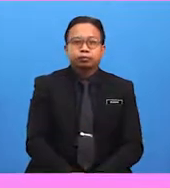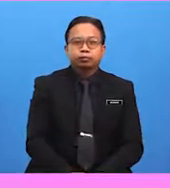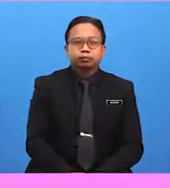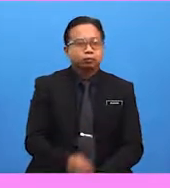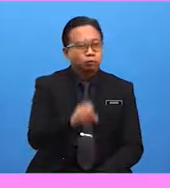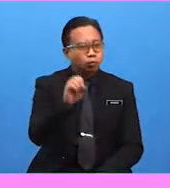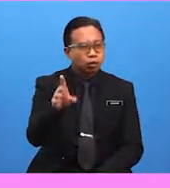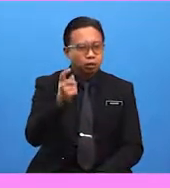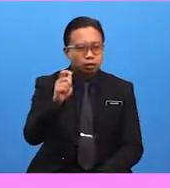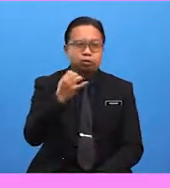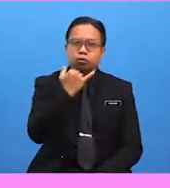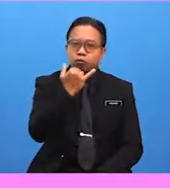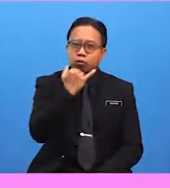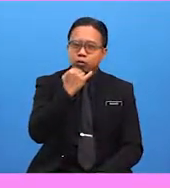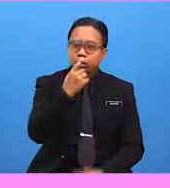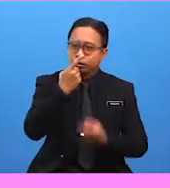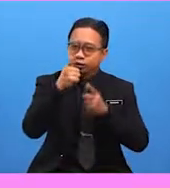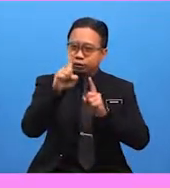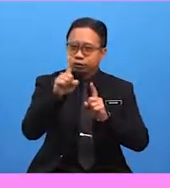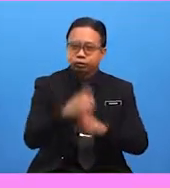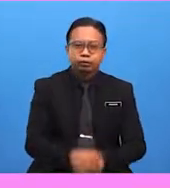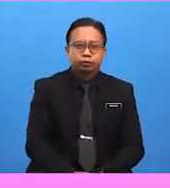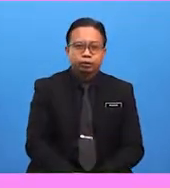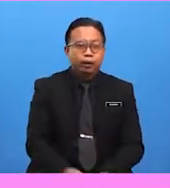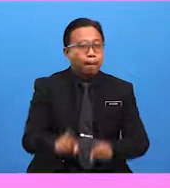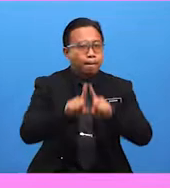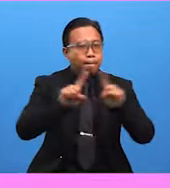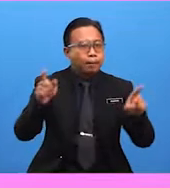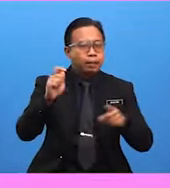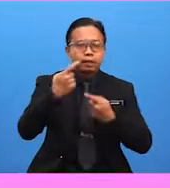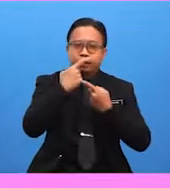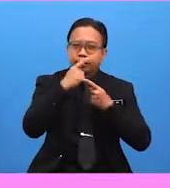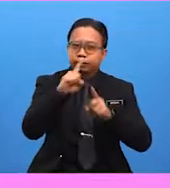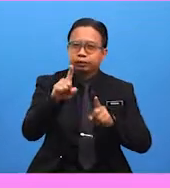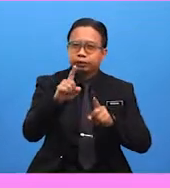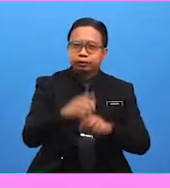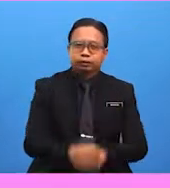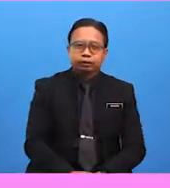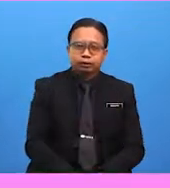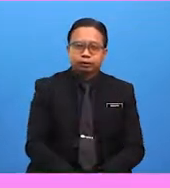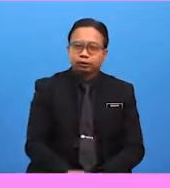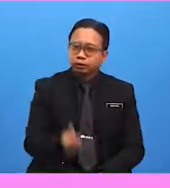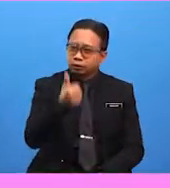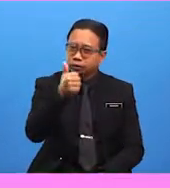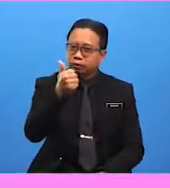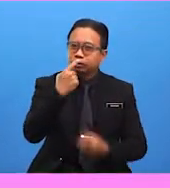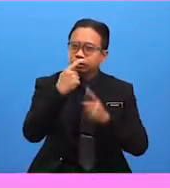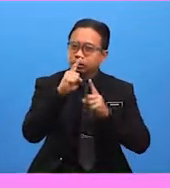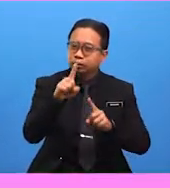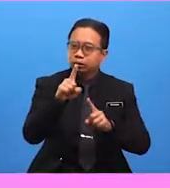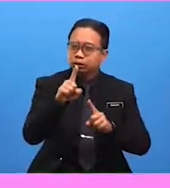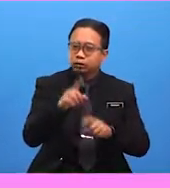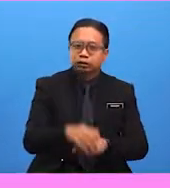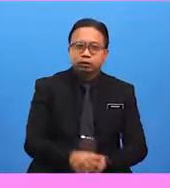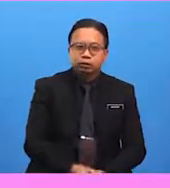eliminating the wrong answers, but the answer that best answers